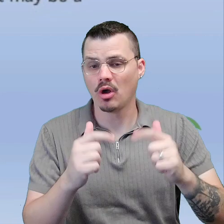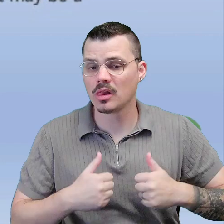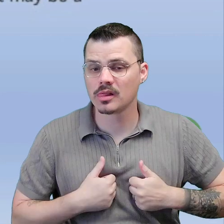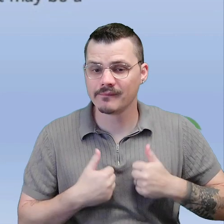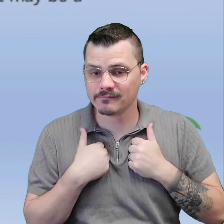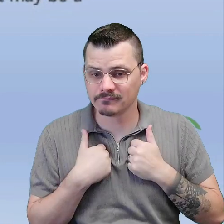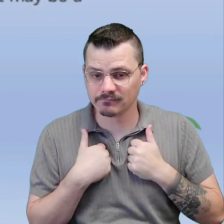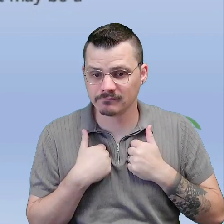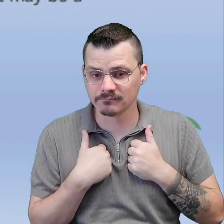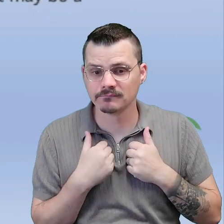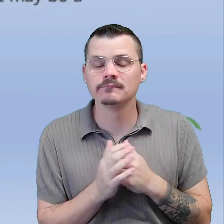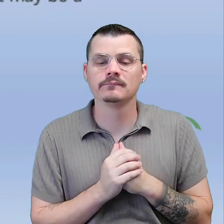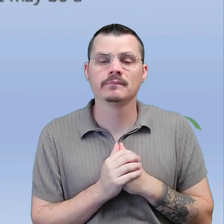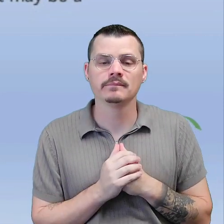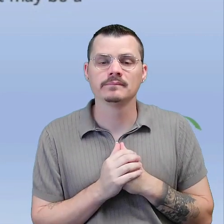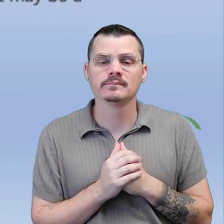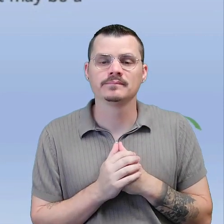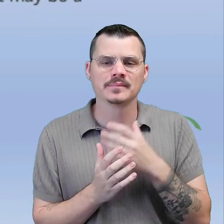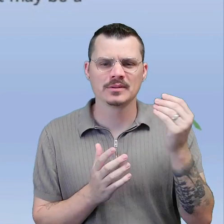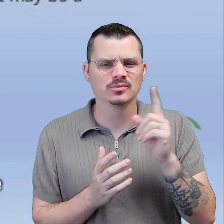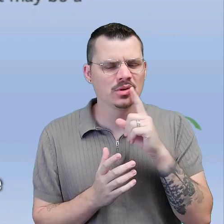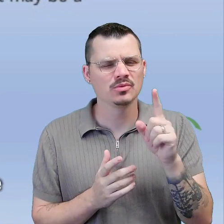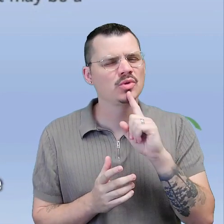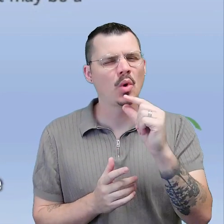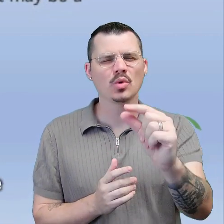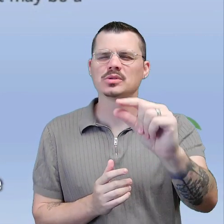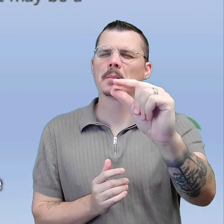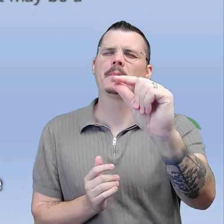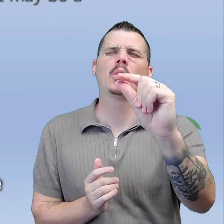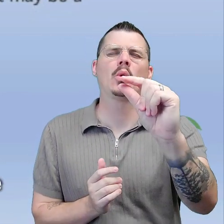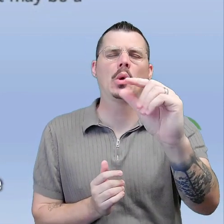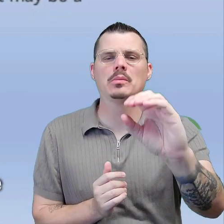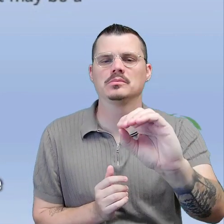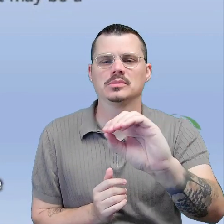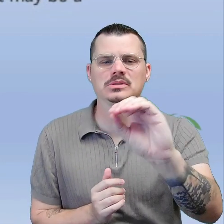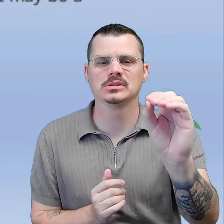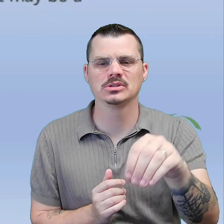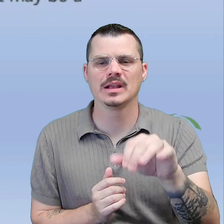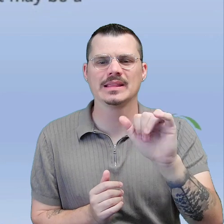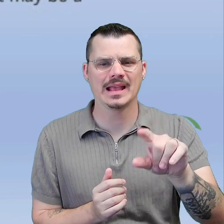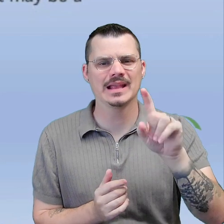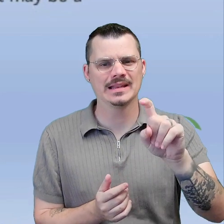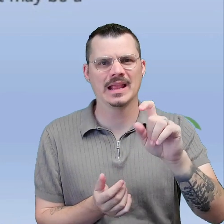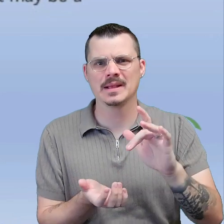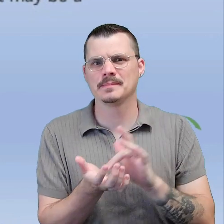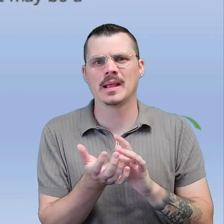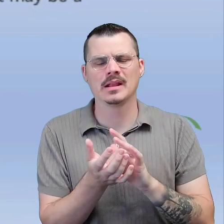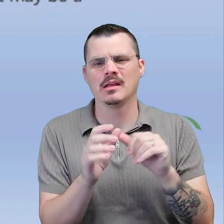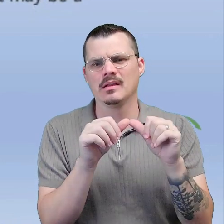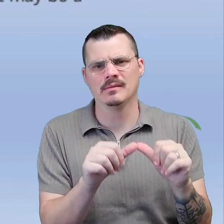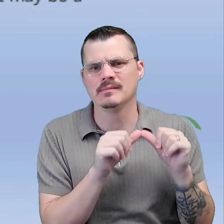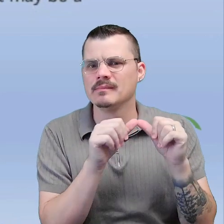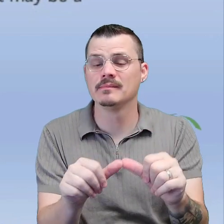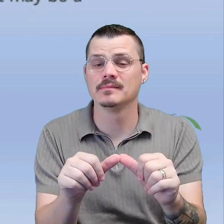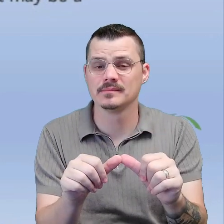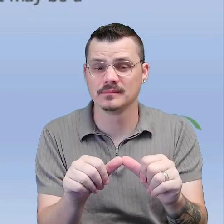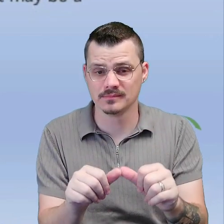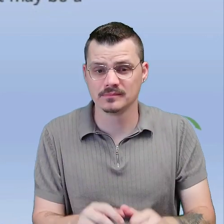lives, and that there was really only a small percentage that needed medications